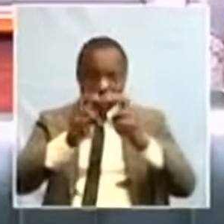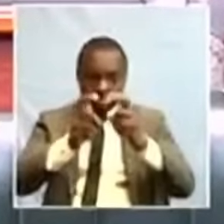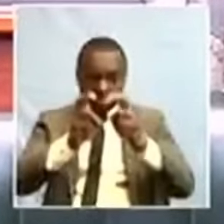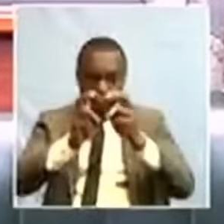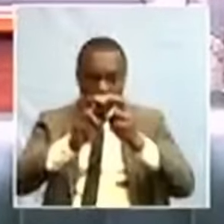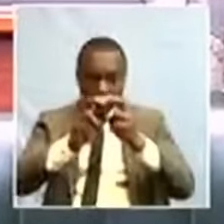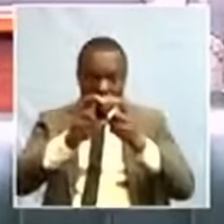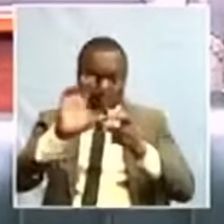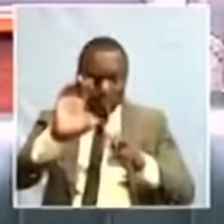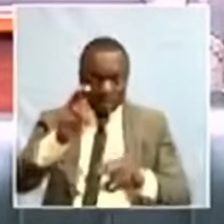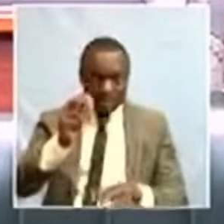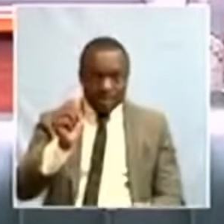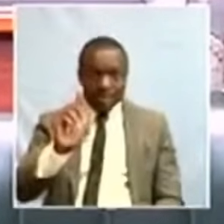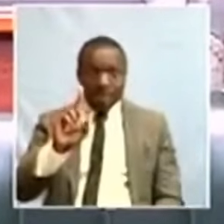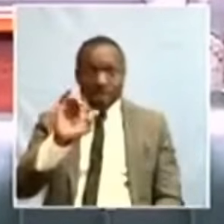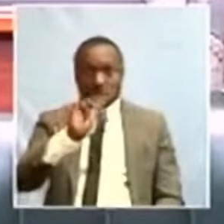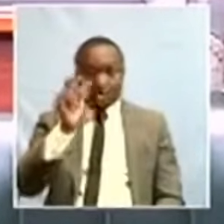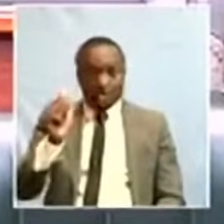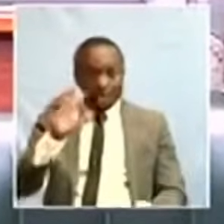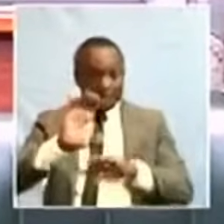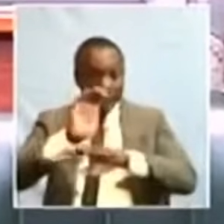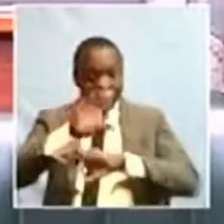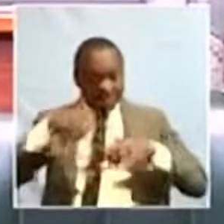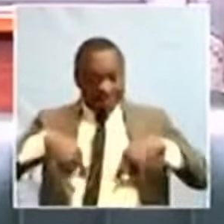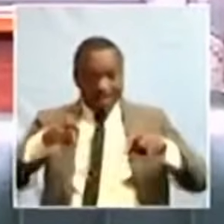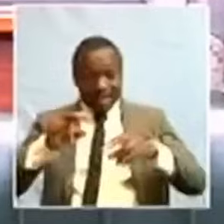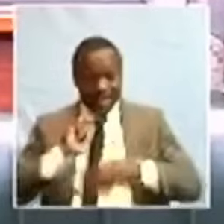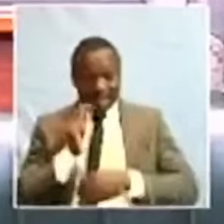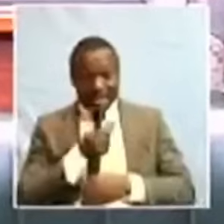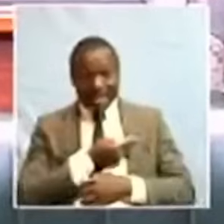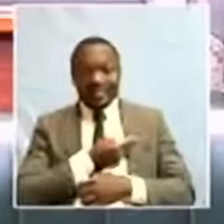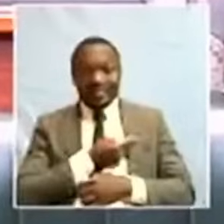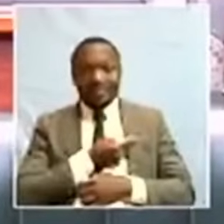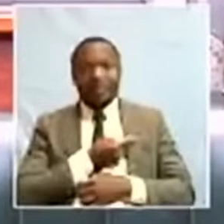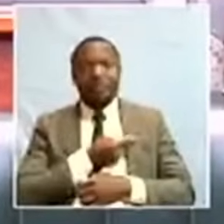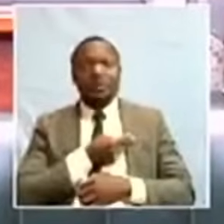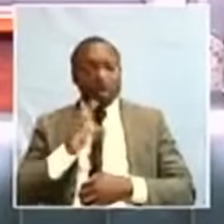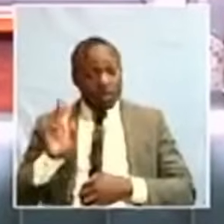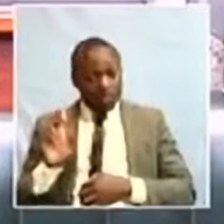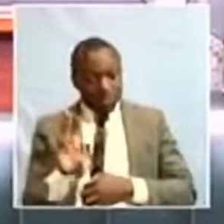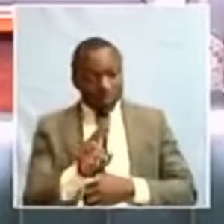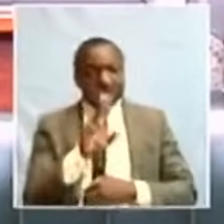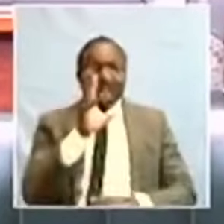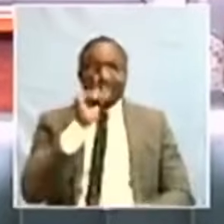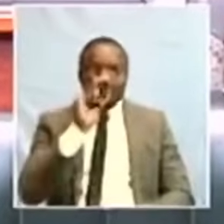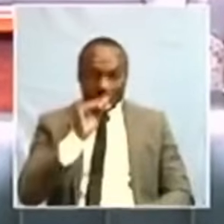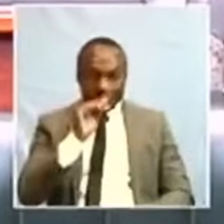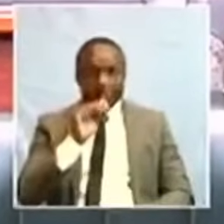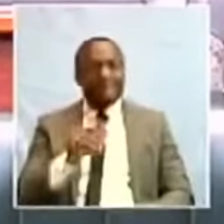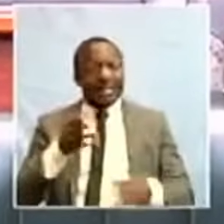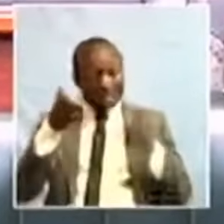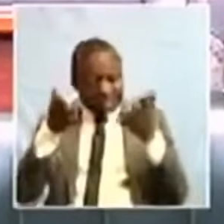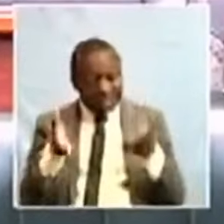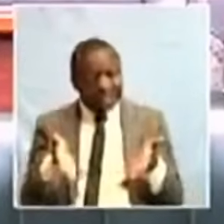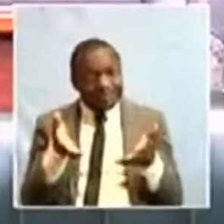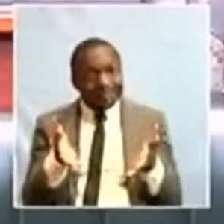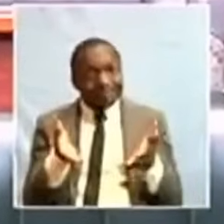Road. We walk the talk. He walks the talk. As we are